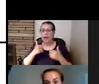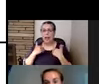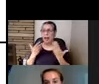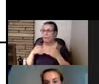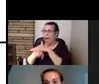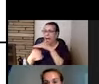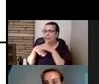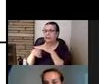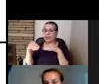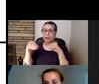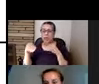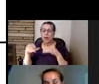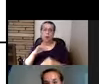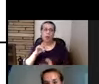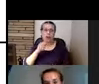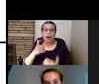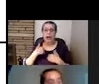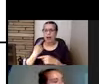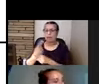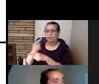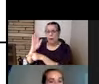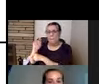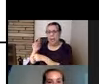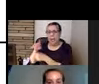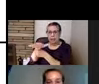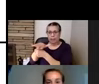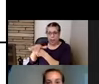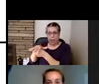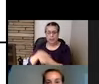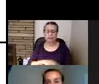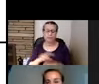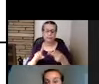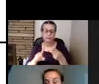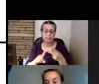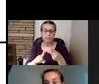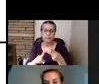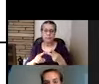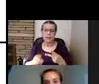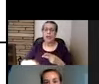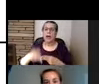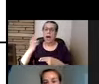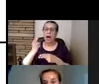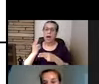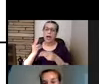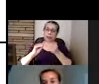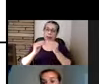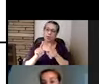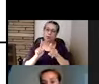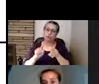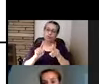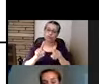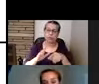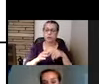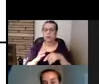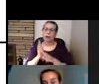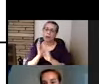access or who are underserved by traditional banking institutions. Two, prioritize high total ridership. So these are locations of high use